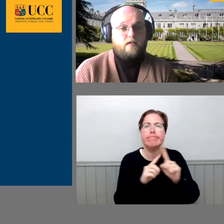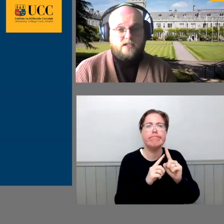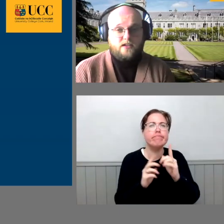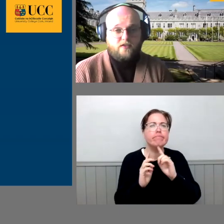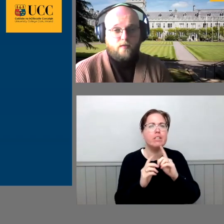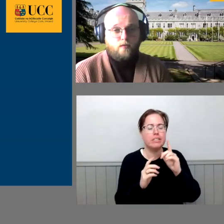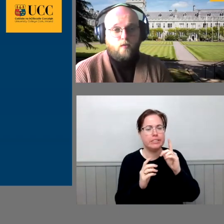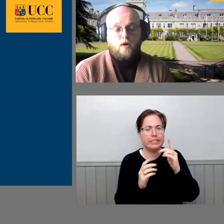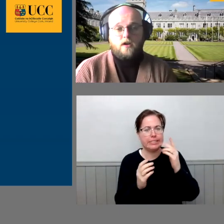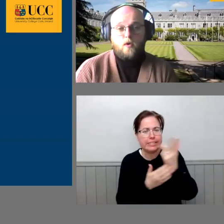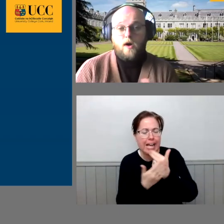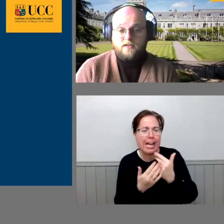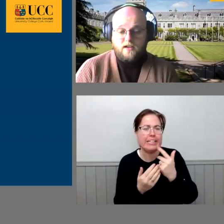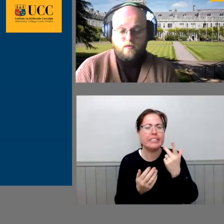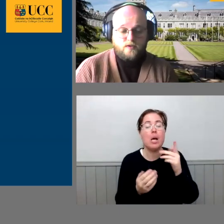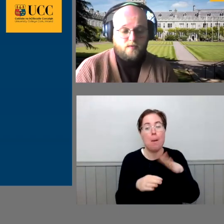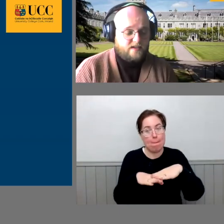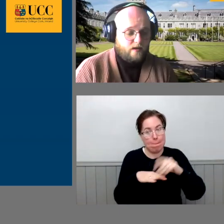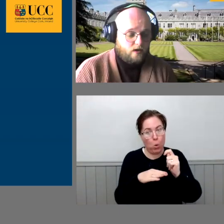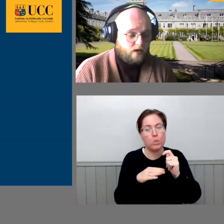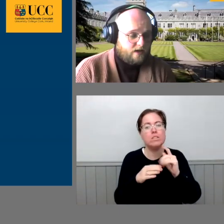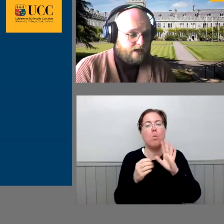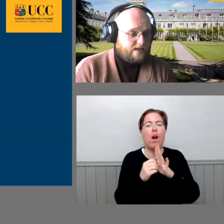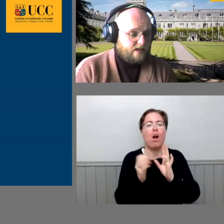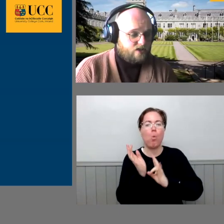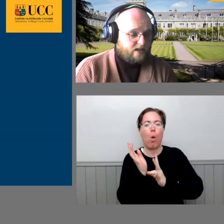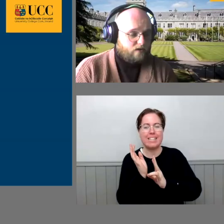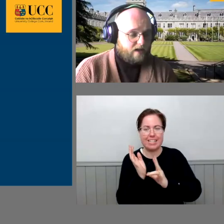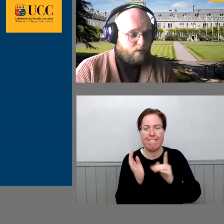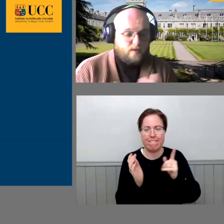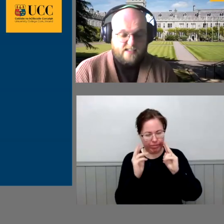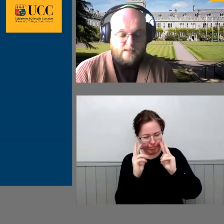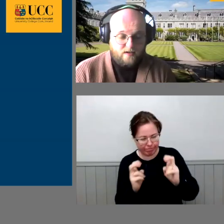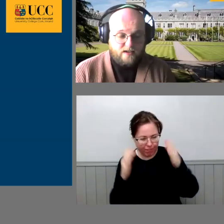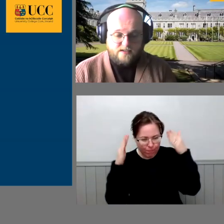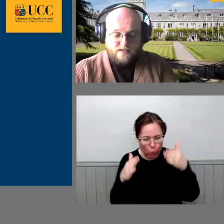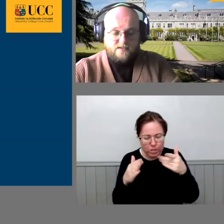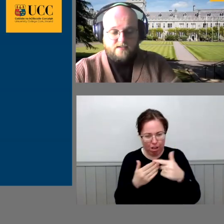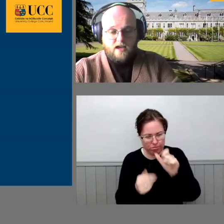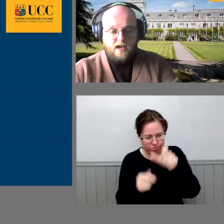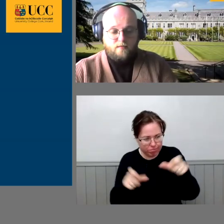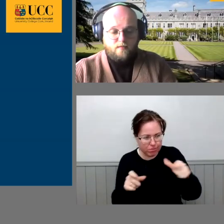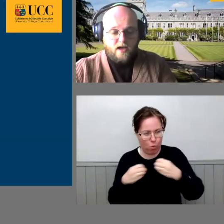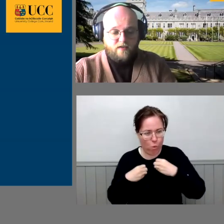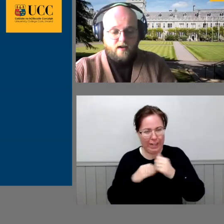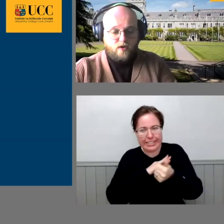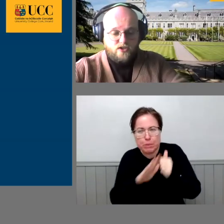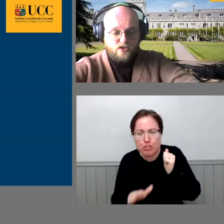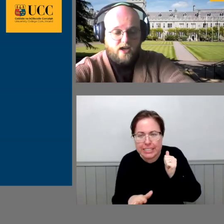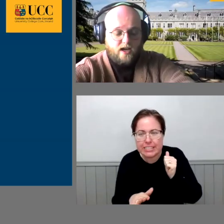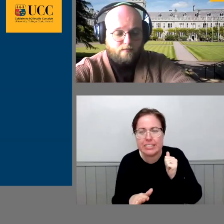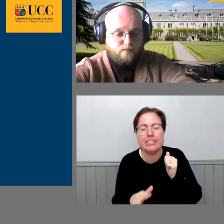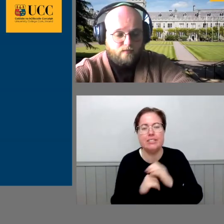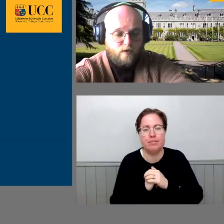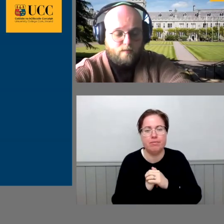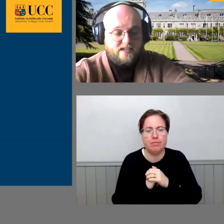and the majority of them were qualitative, which means that they were essentially looking at people's experiences and very